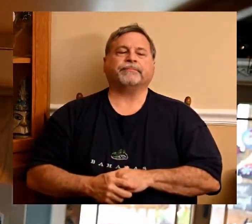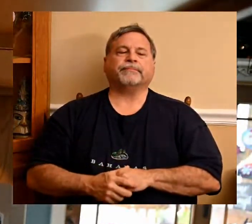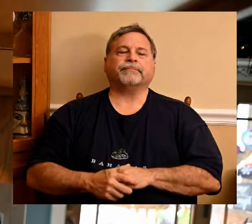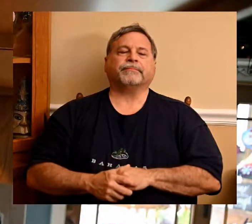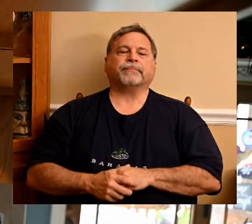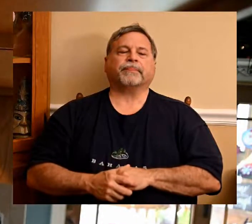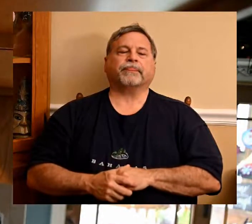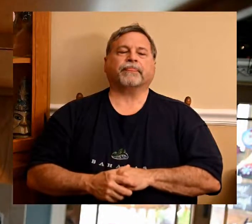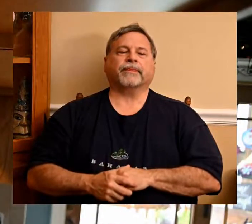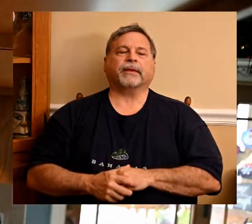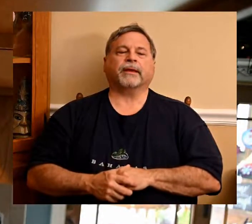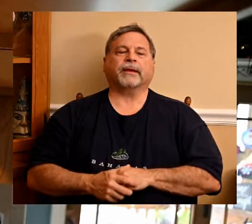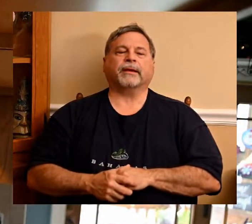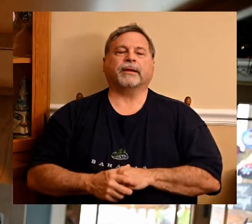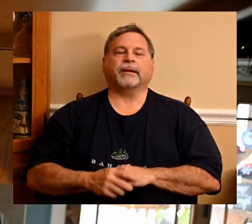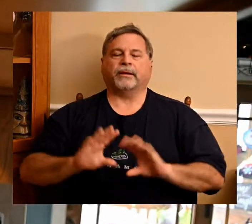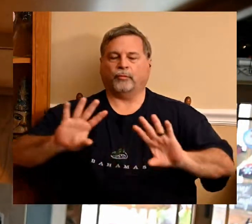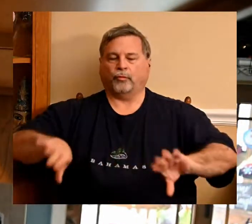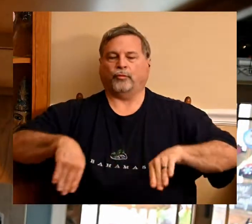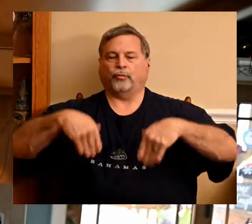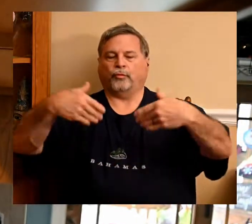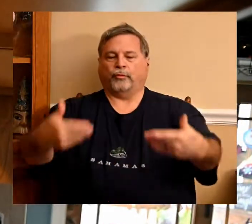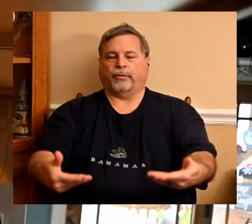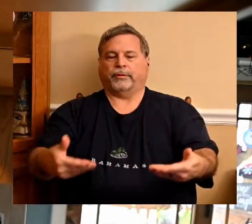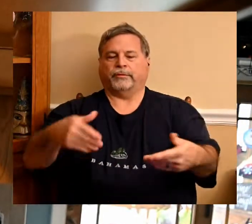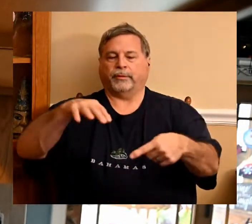We're going to take it and put fat back up top.